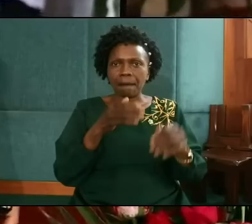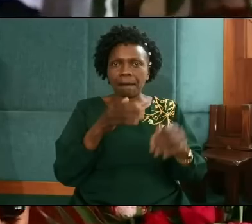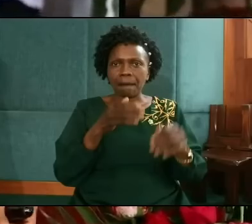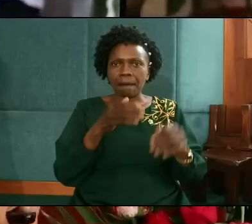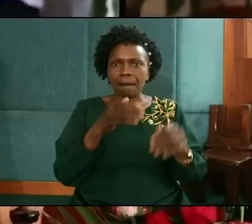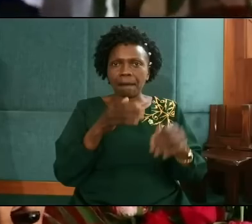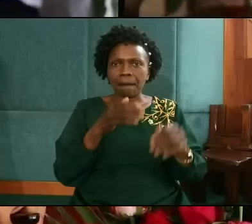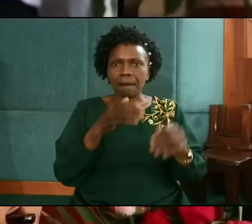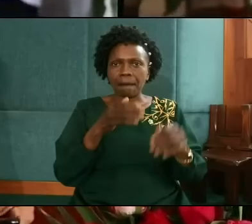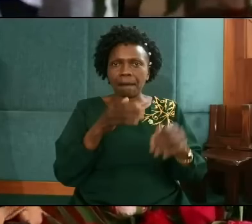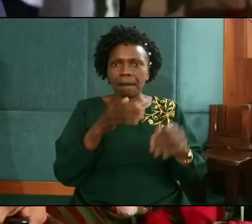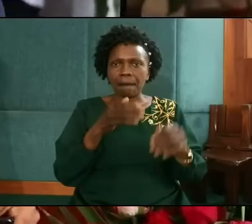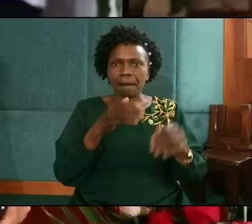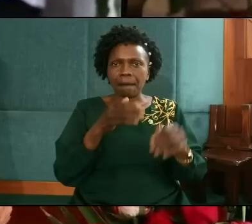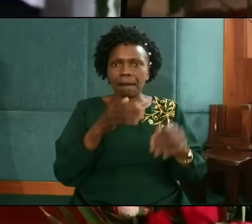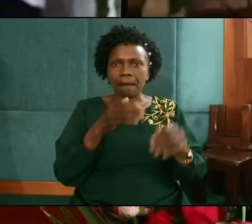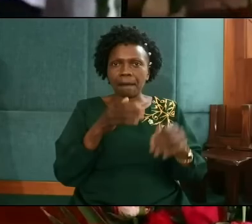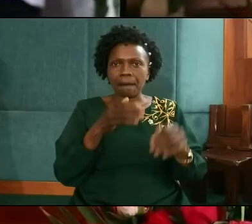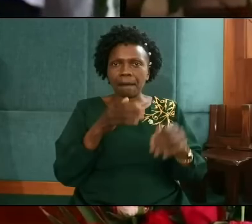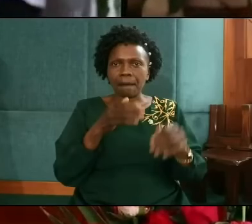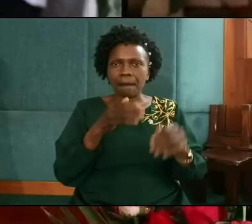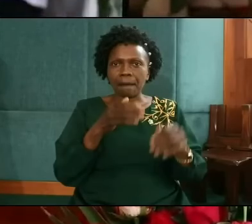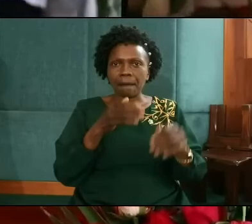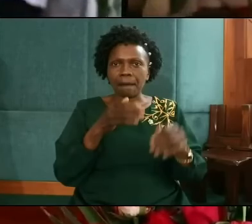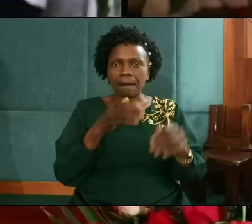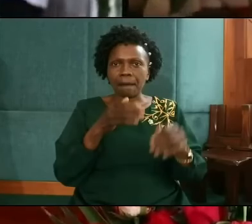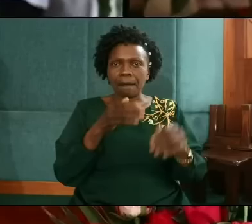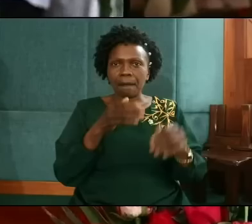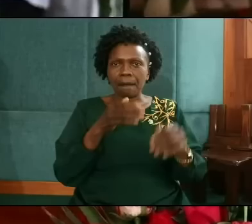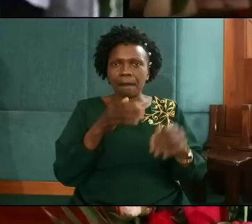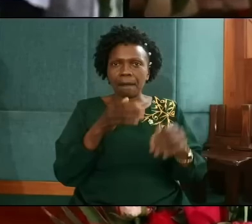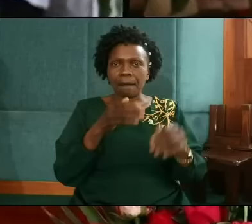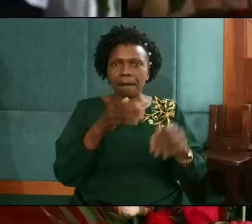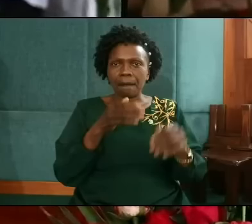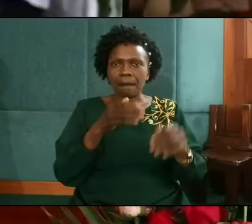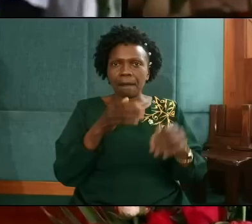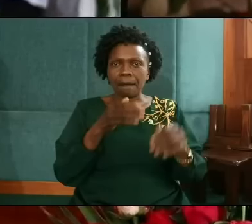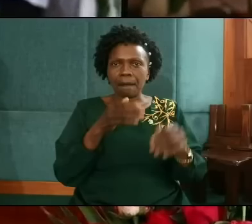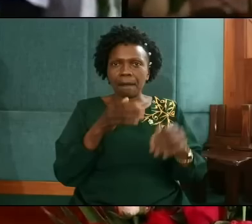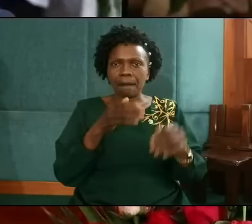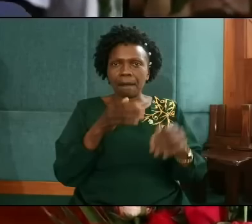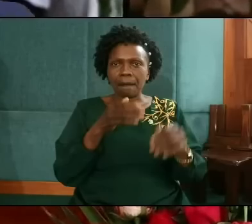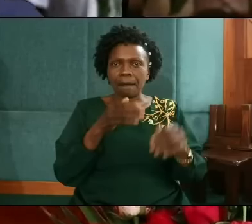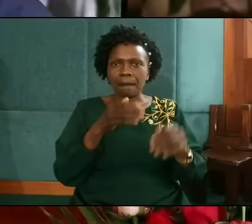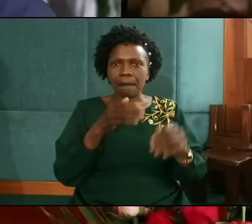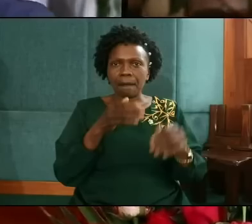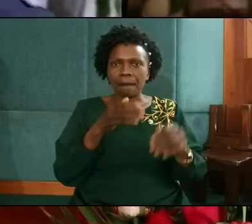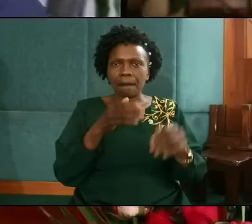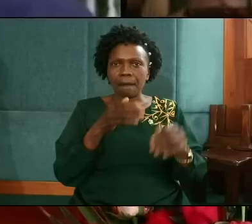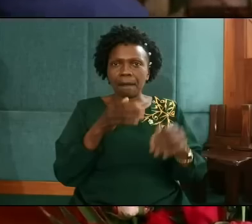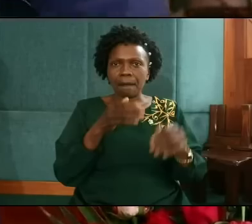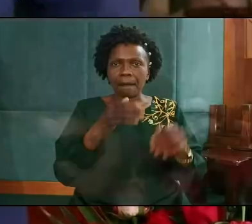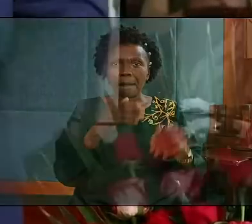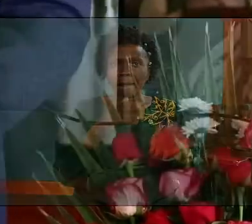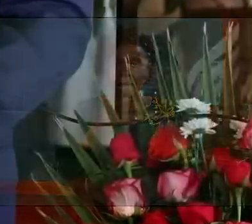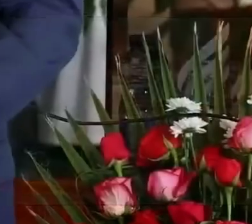Come. Last call on the last day of the feast. Come. Today is the day of